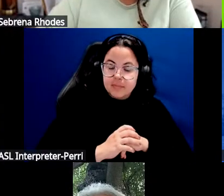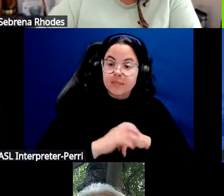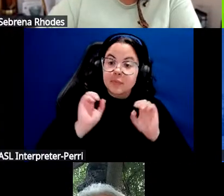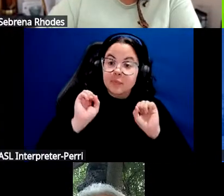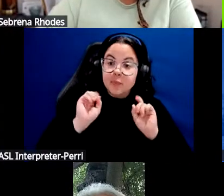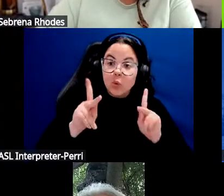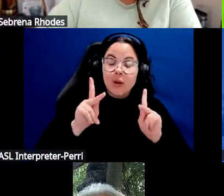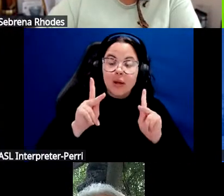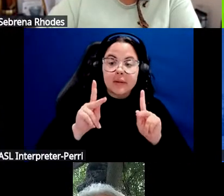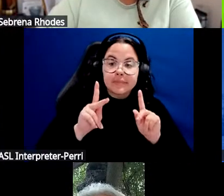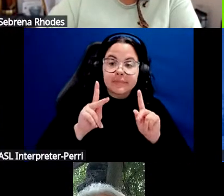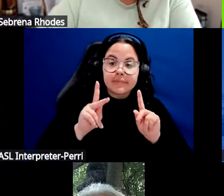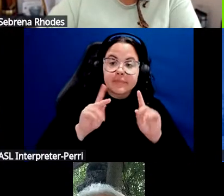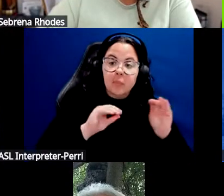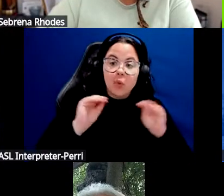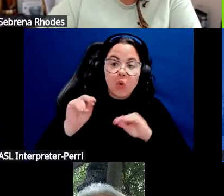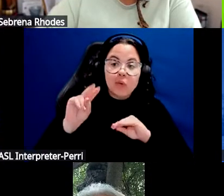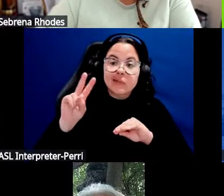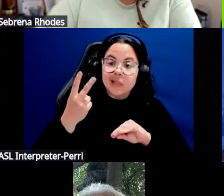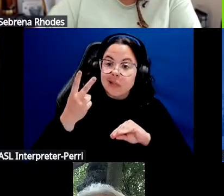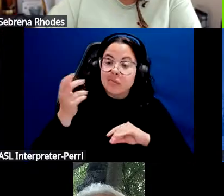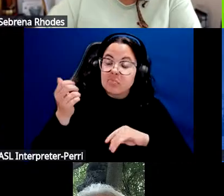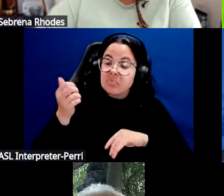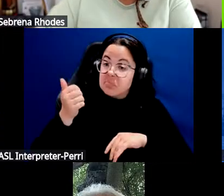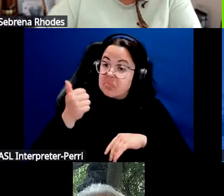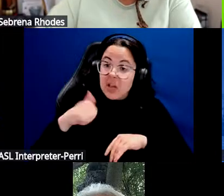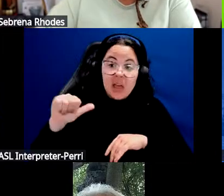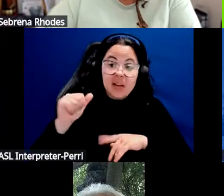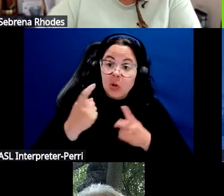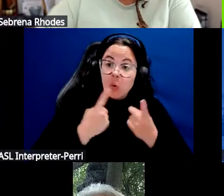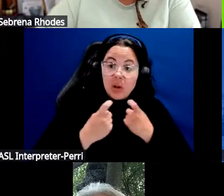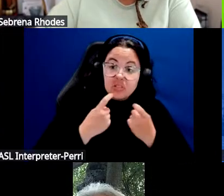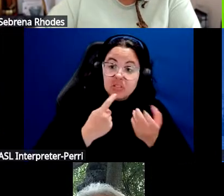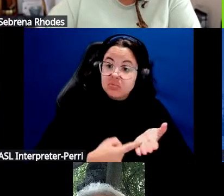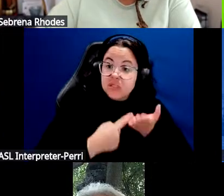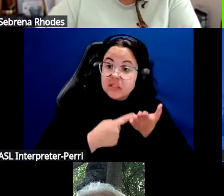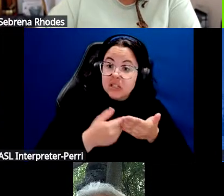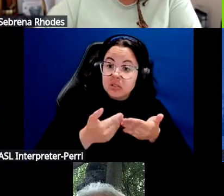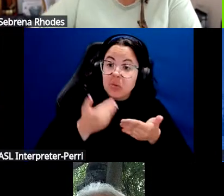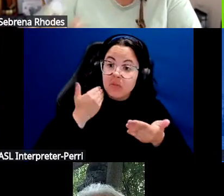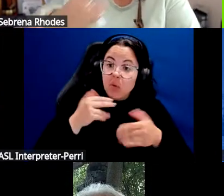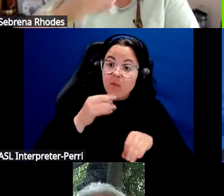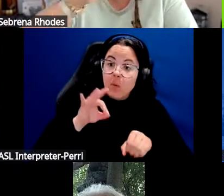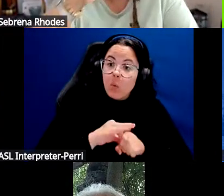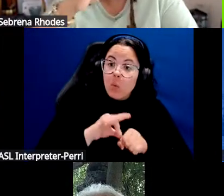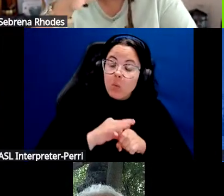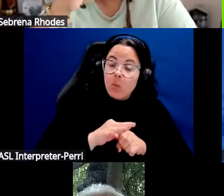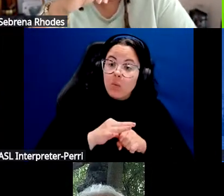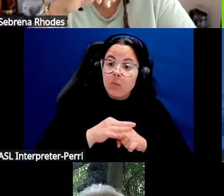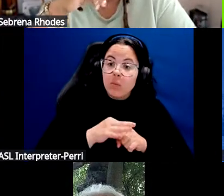Okay, motion was moved and seconded. Are there any questions or discussion before I do a roll call?